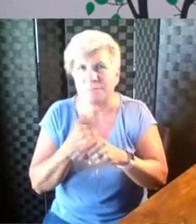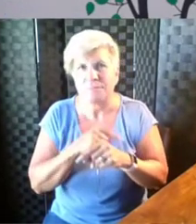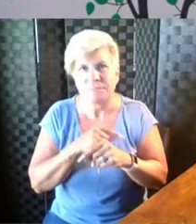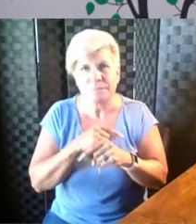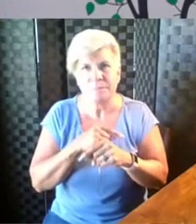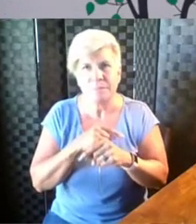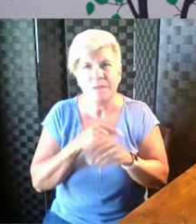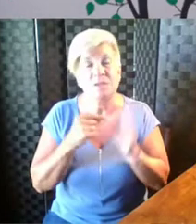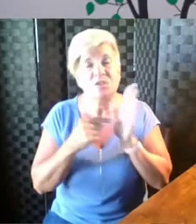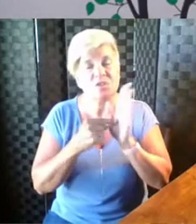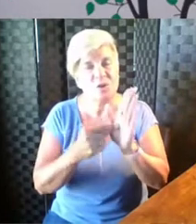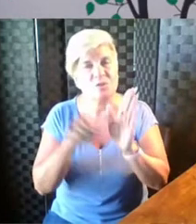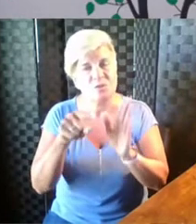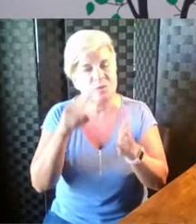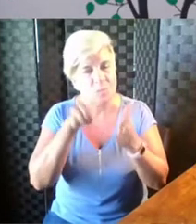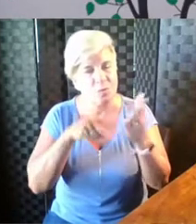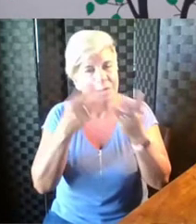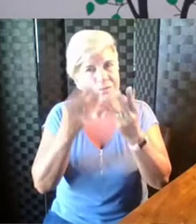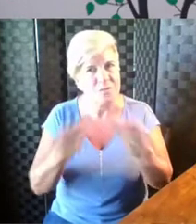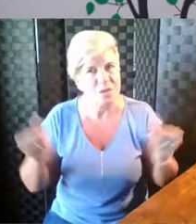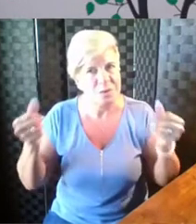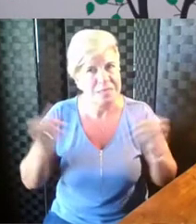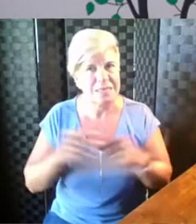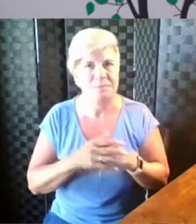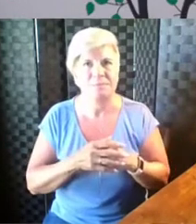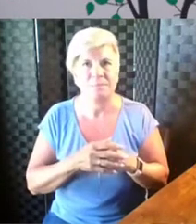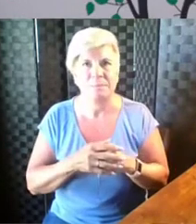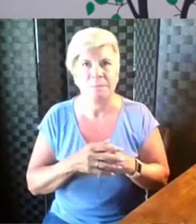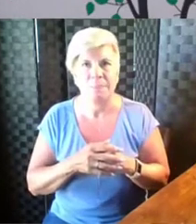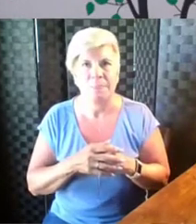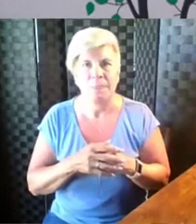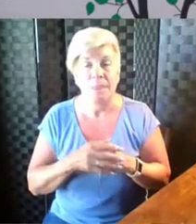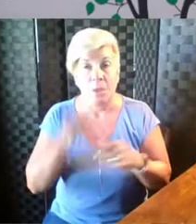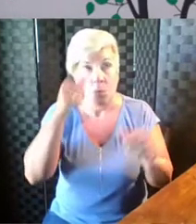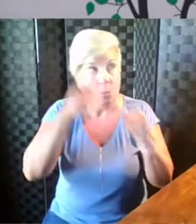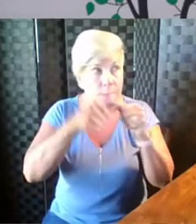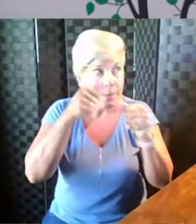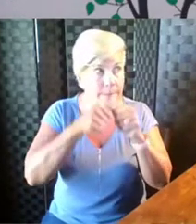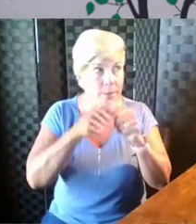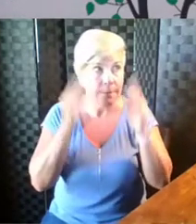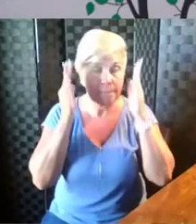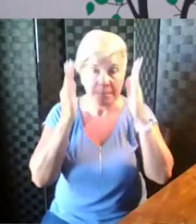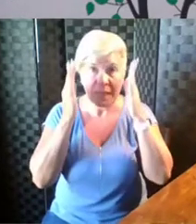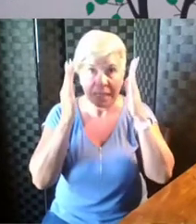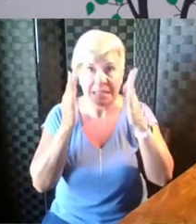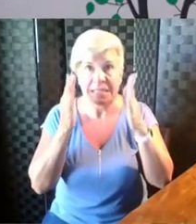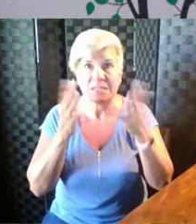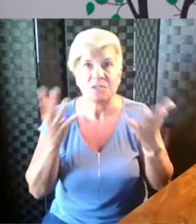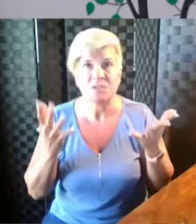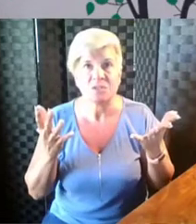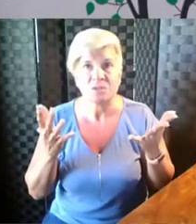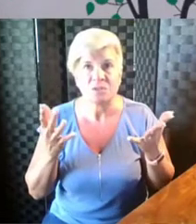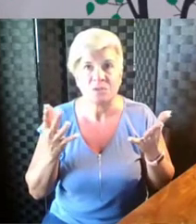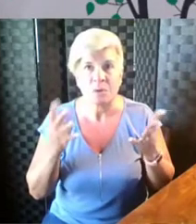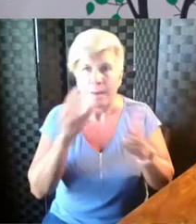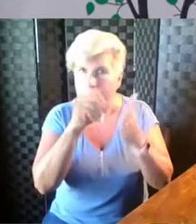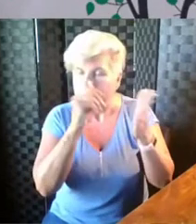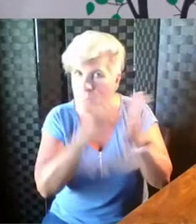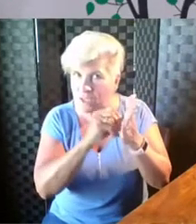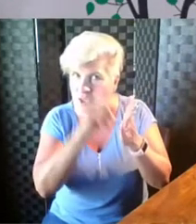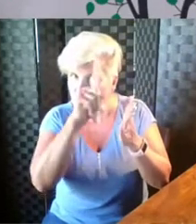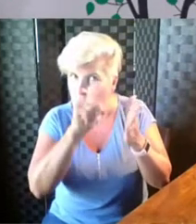all signs of reading more fluently. Remember to pay close attention to